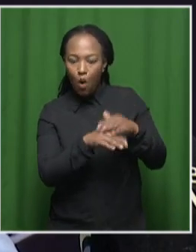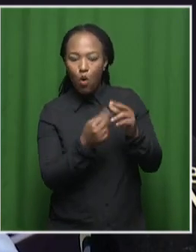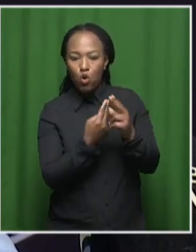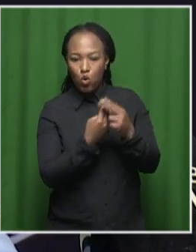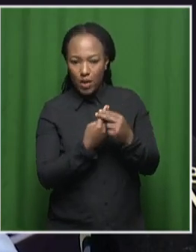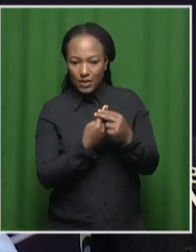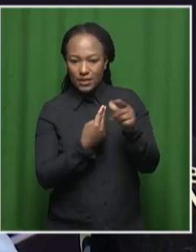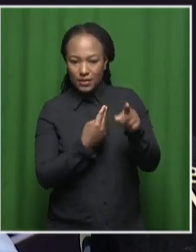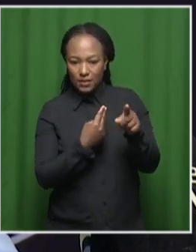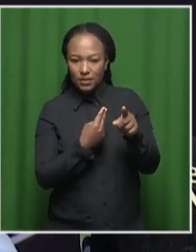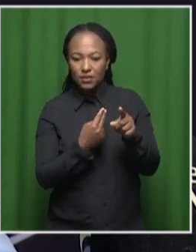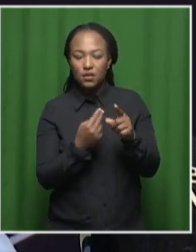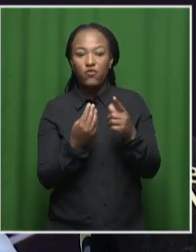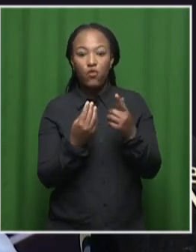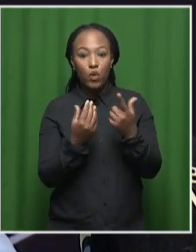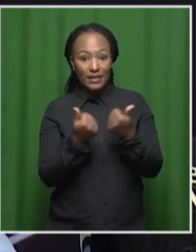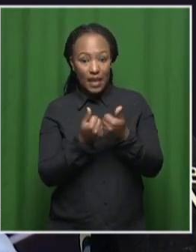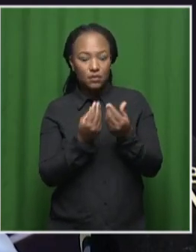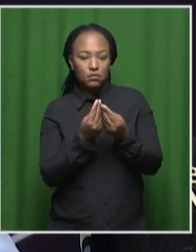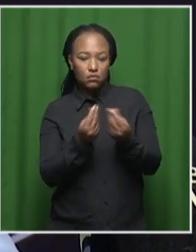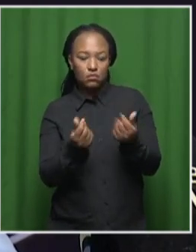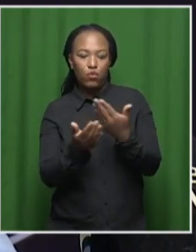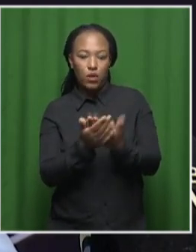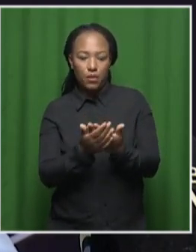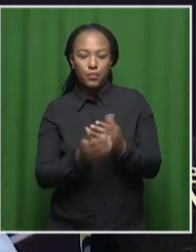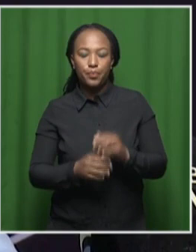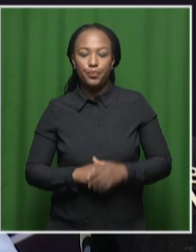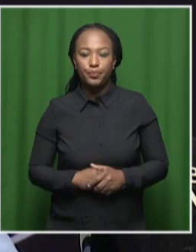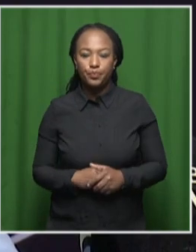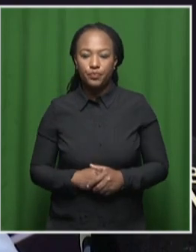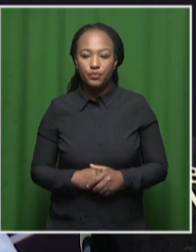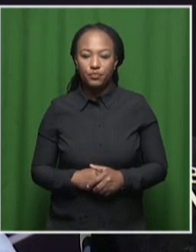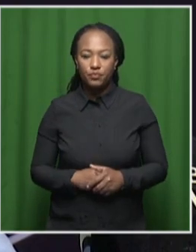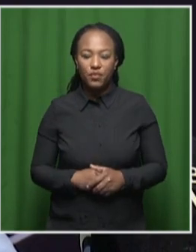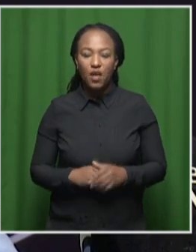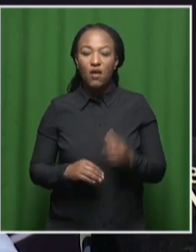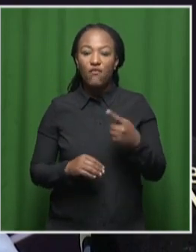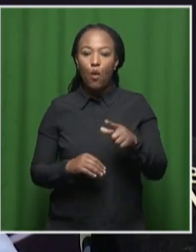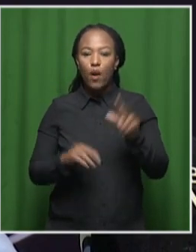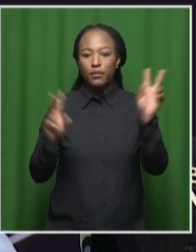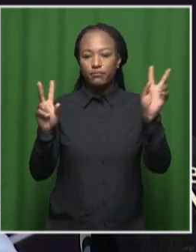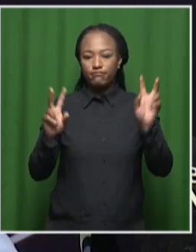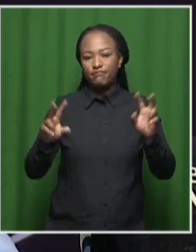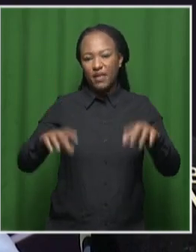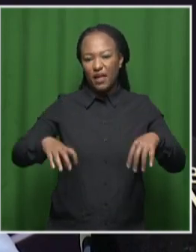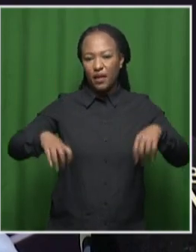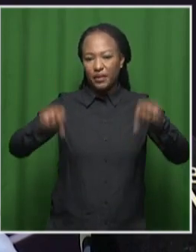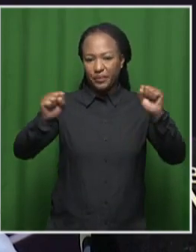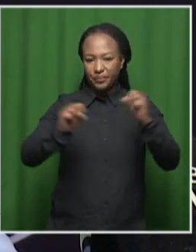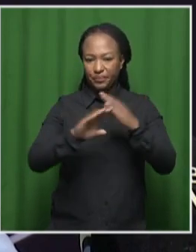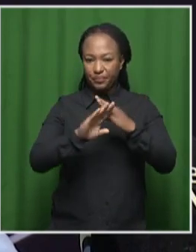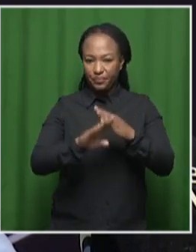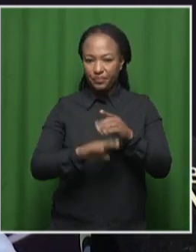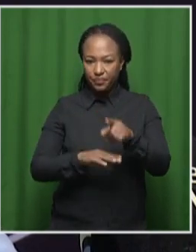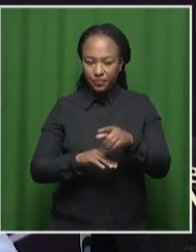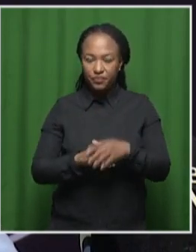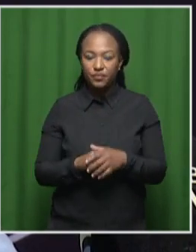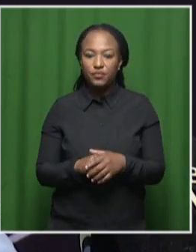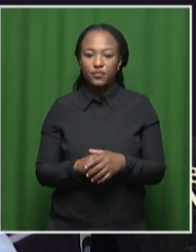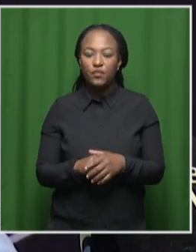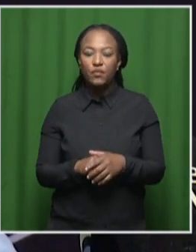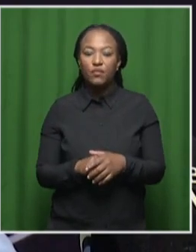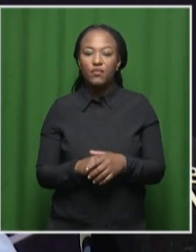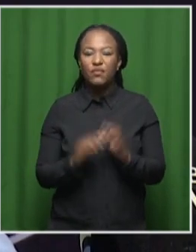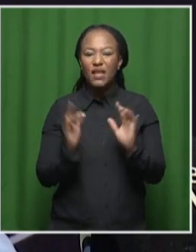throughout the city about load shedding. City Power launches the Solar